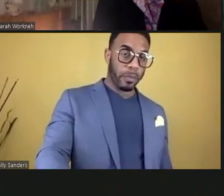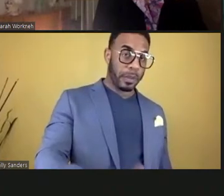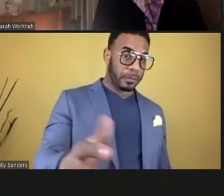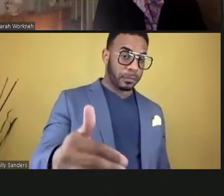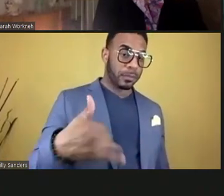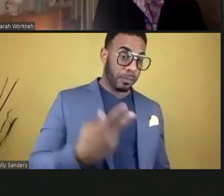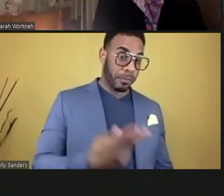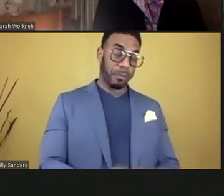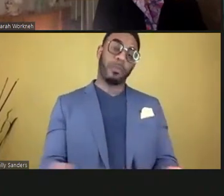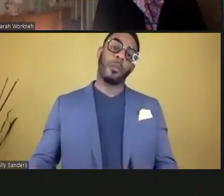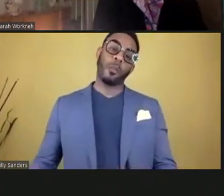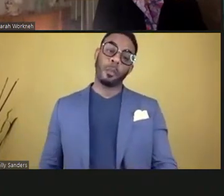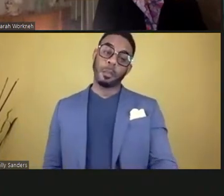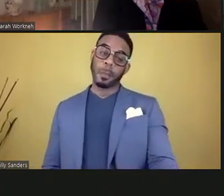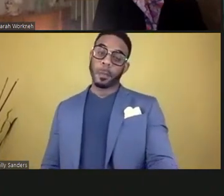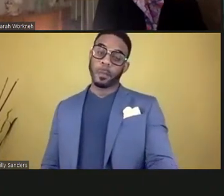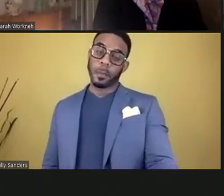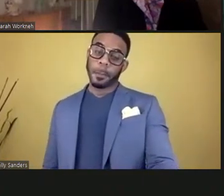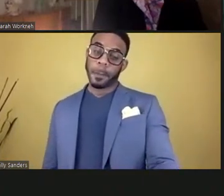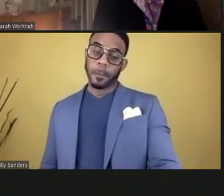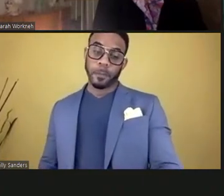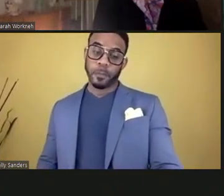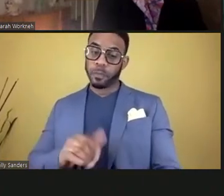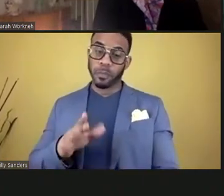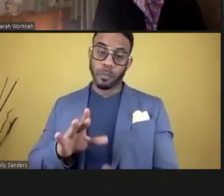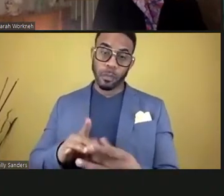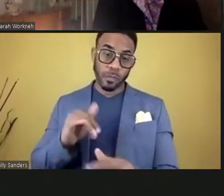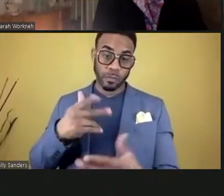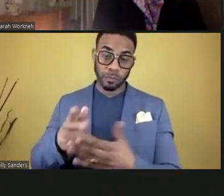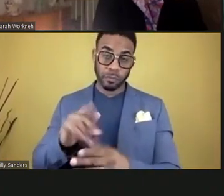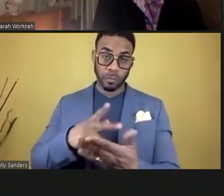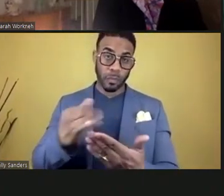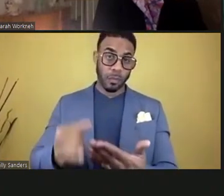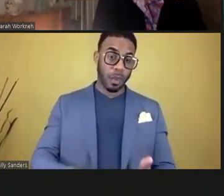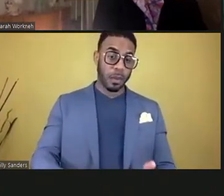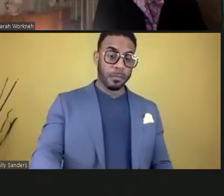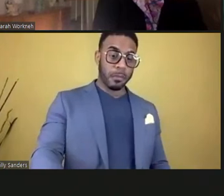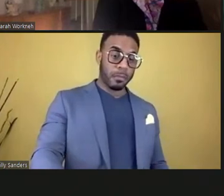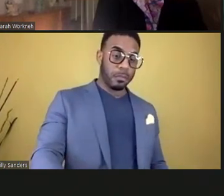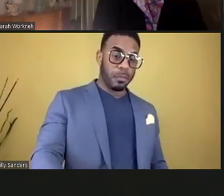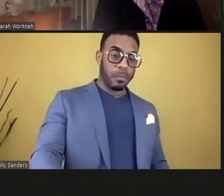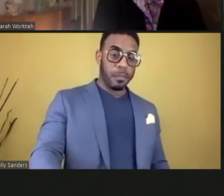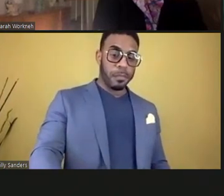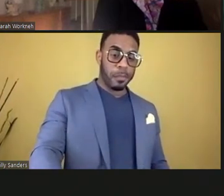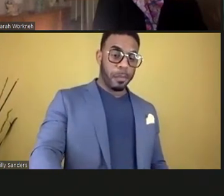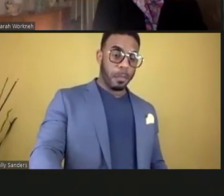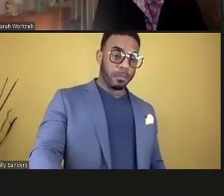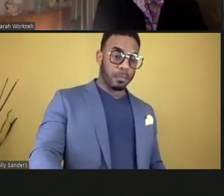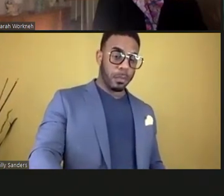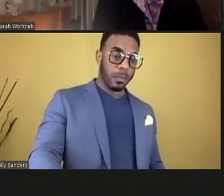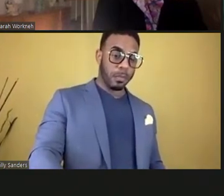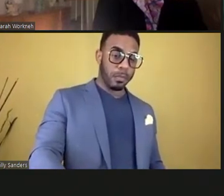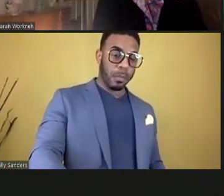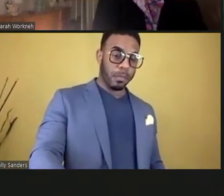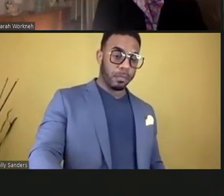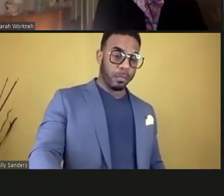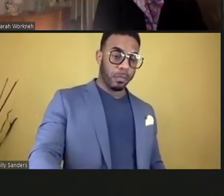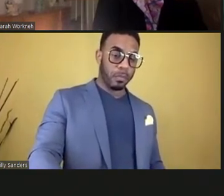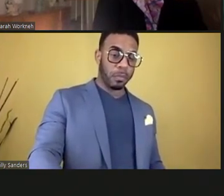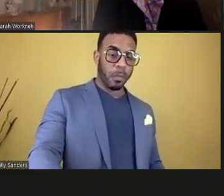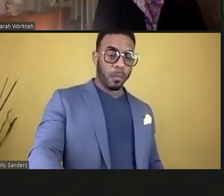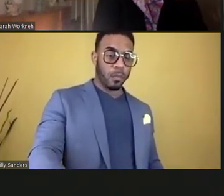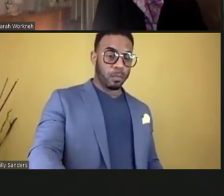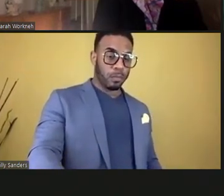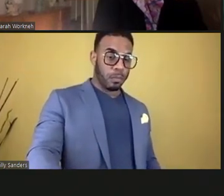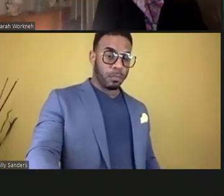we failed. I mean, that's no other way to say it. We failed on that project. We have, you know, numerous of those failures that we are trying to figure out how to resolve